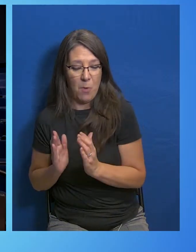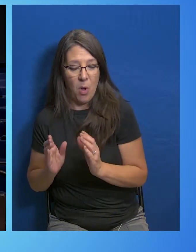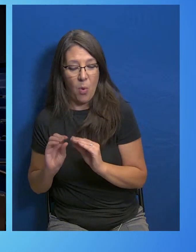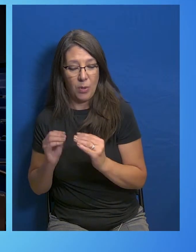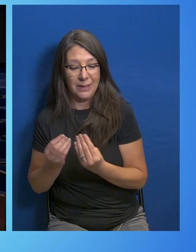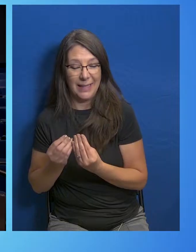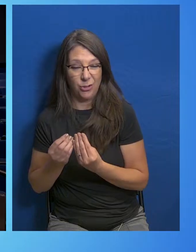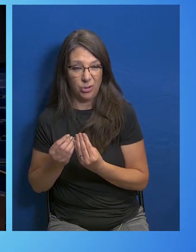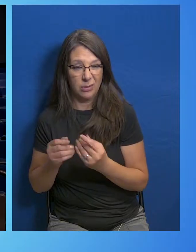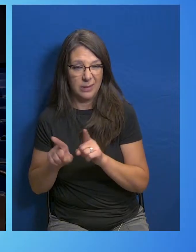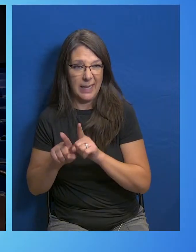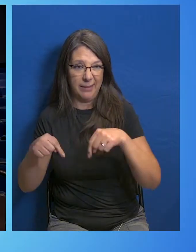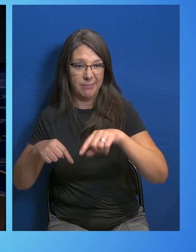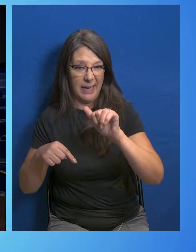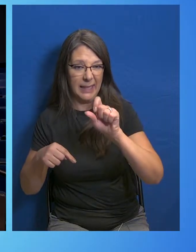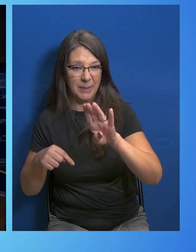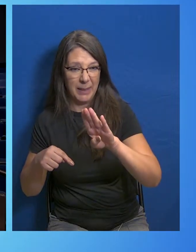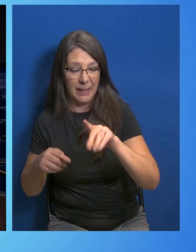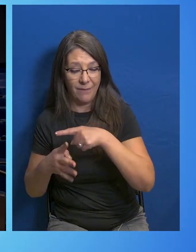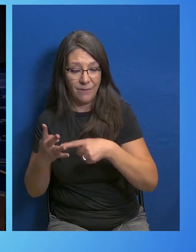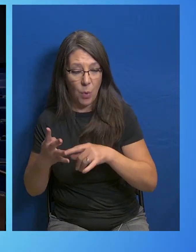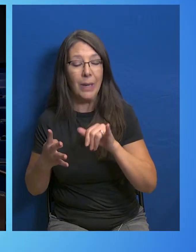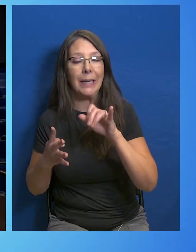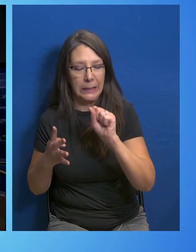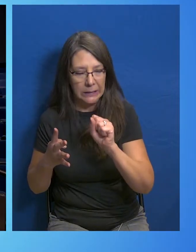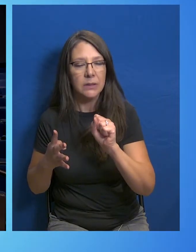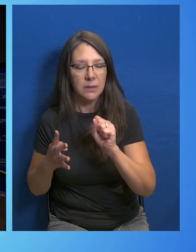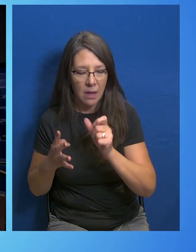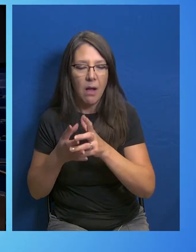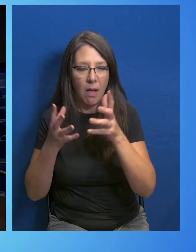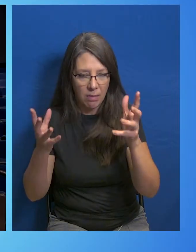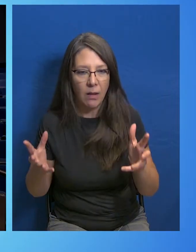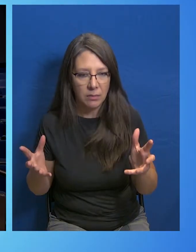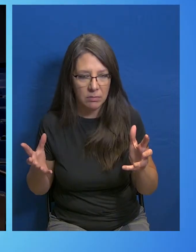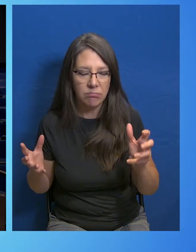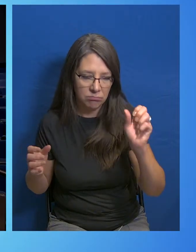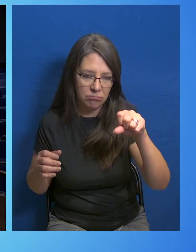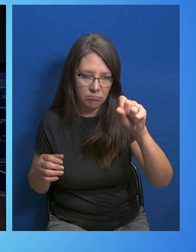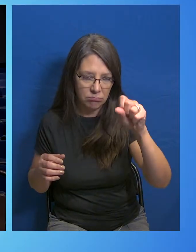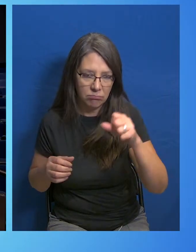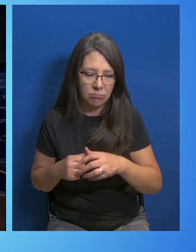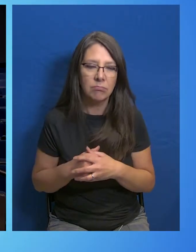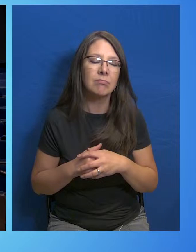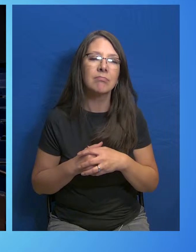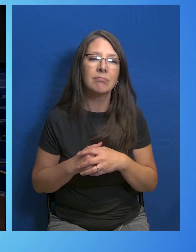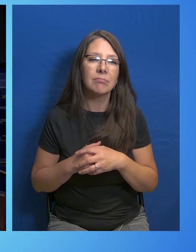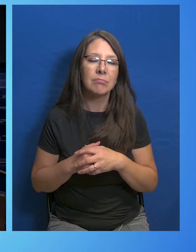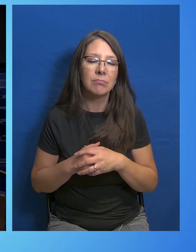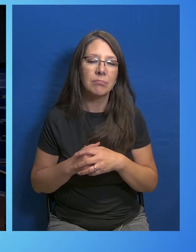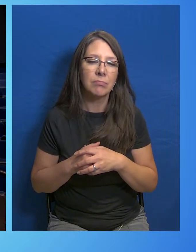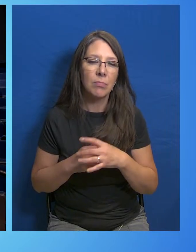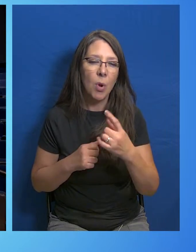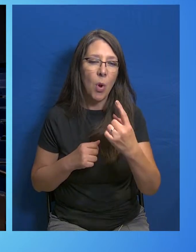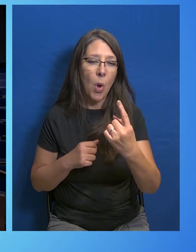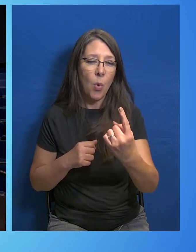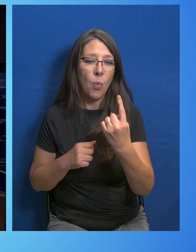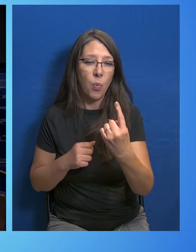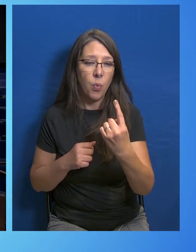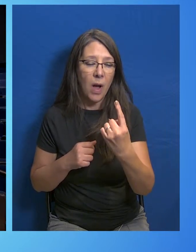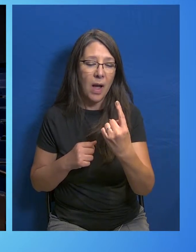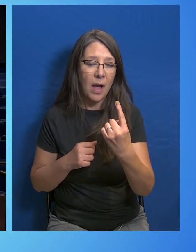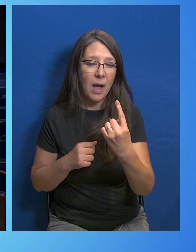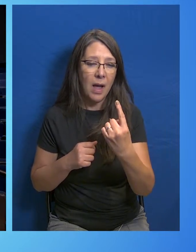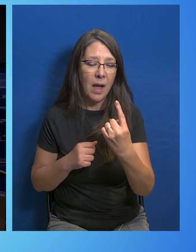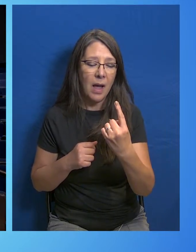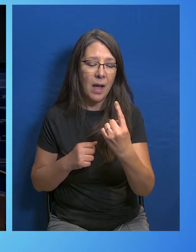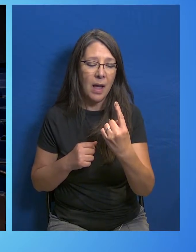ours, is a lot. And one of the things that I want the